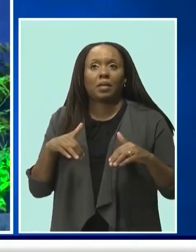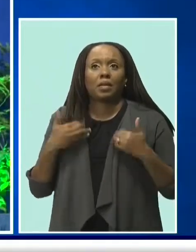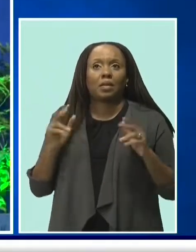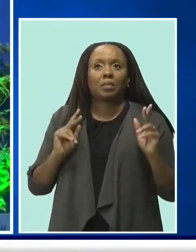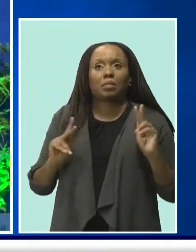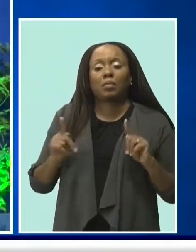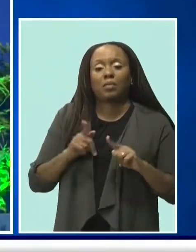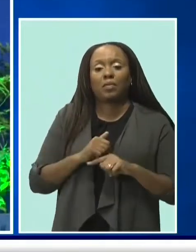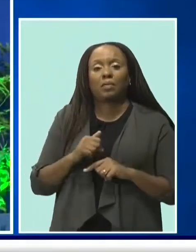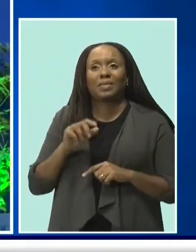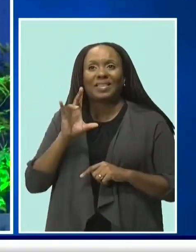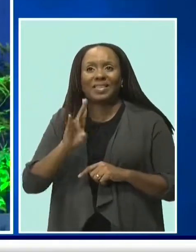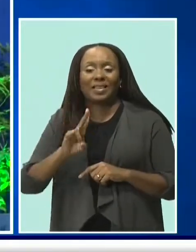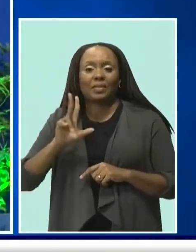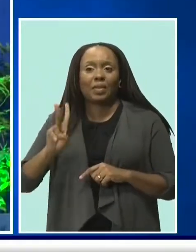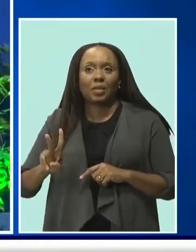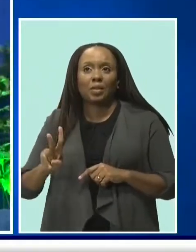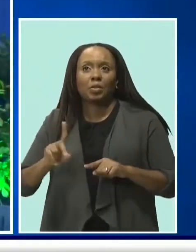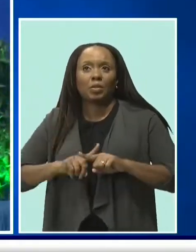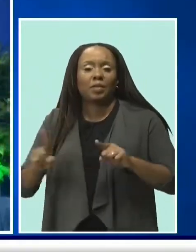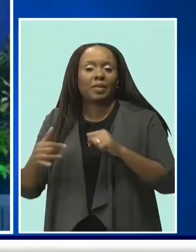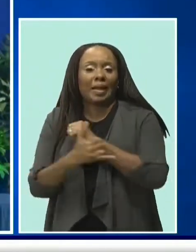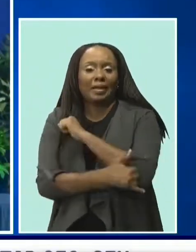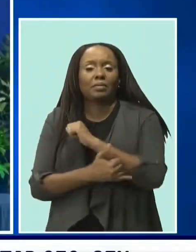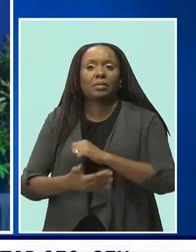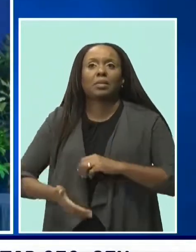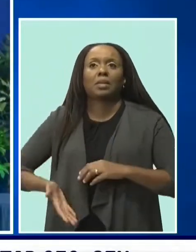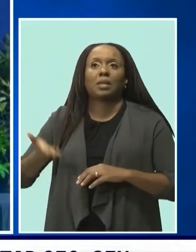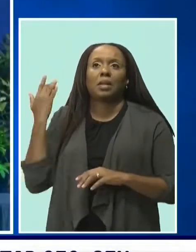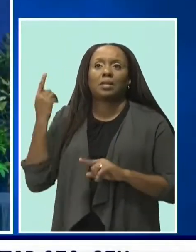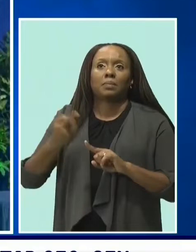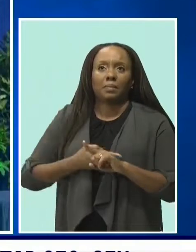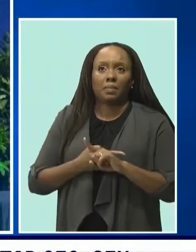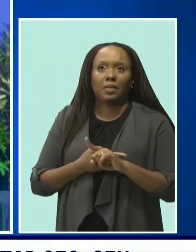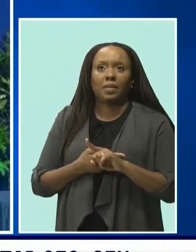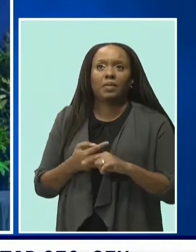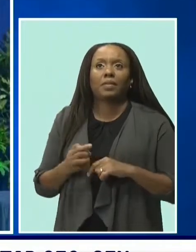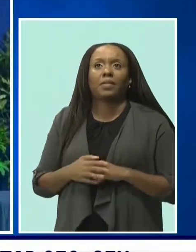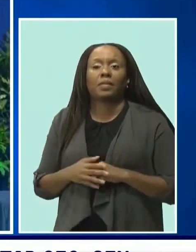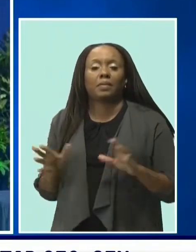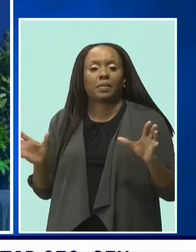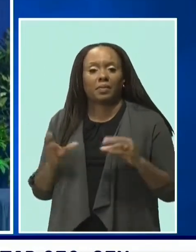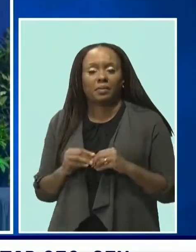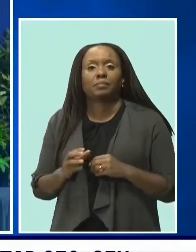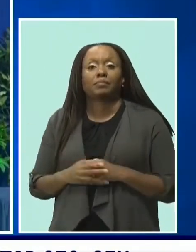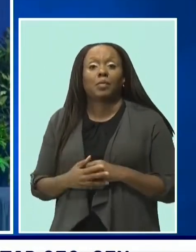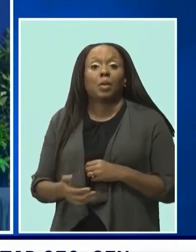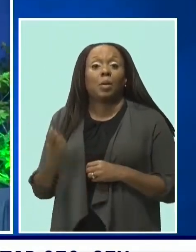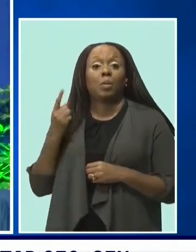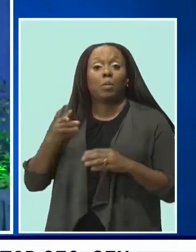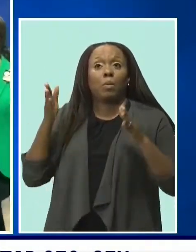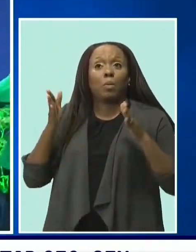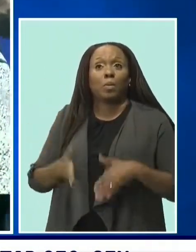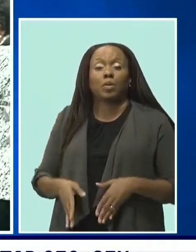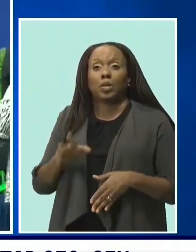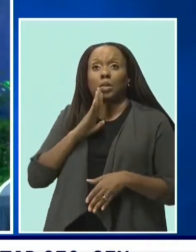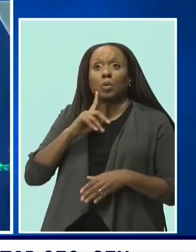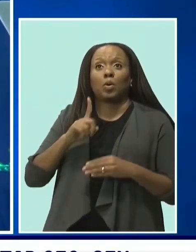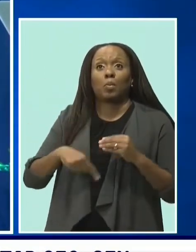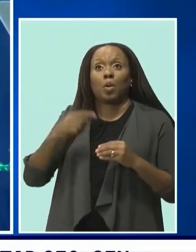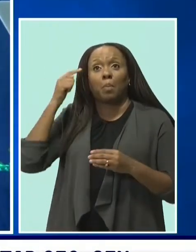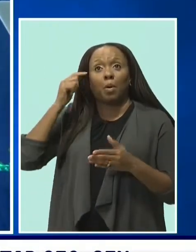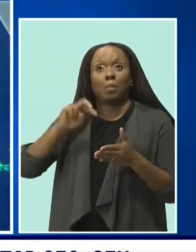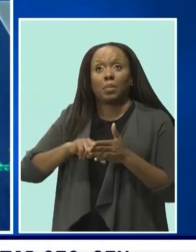72 different countries during last month's virtual youth forum. Organizer Leandre Knight speaks about its purpose. This